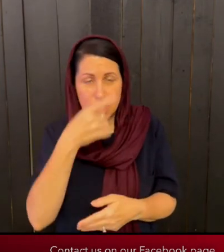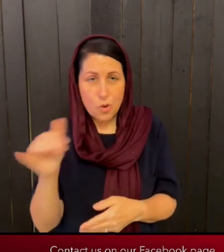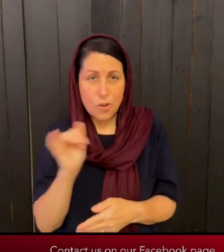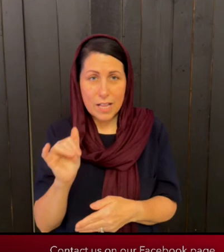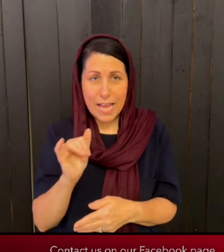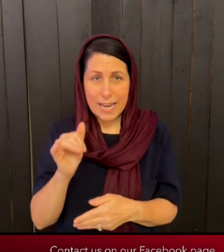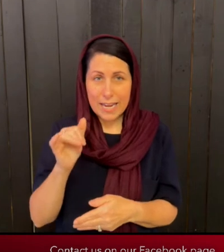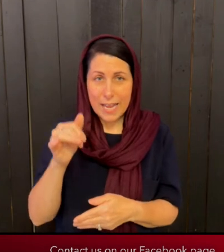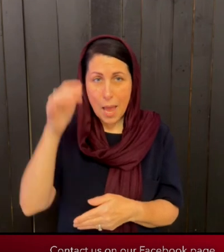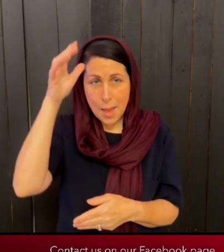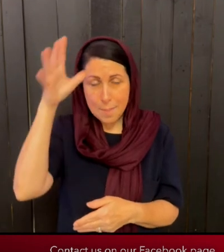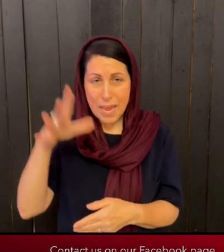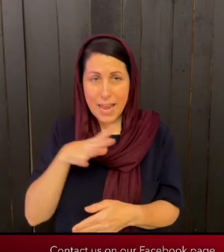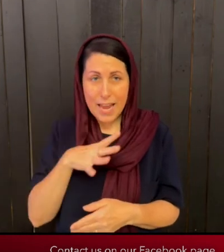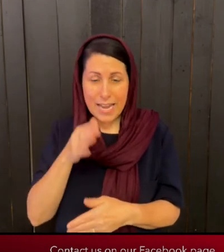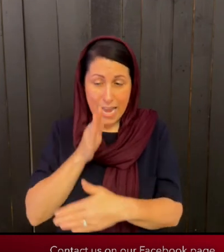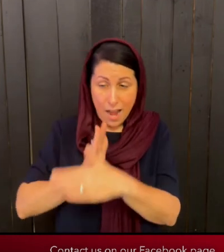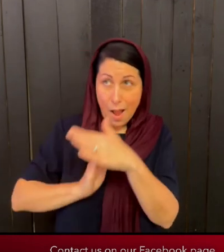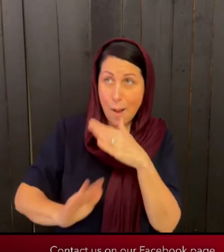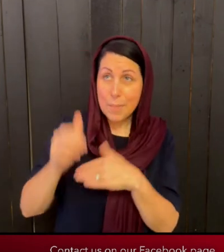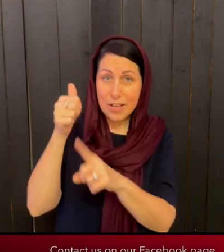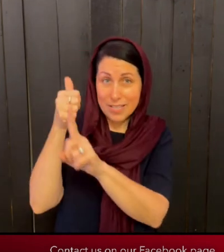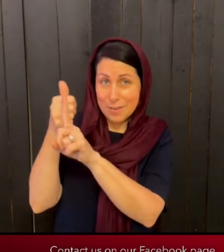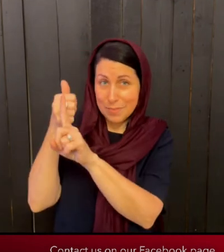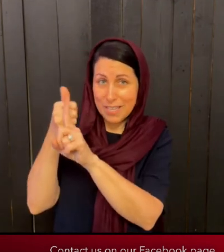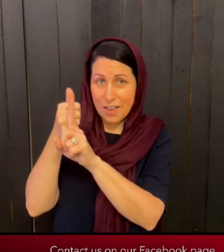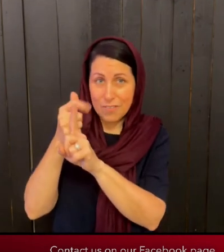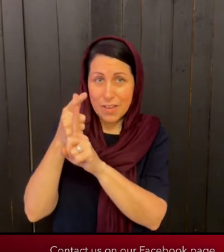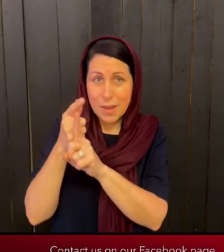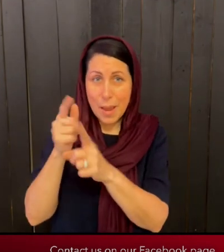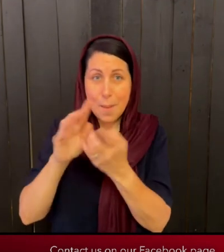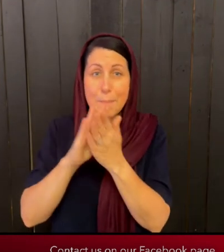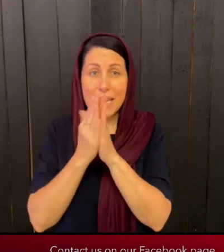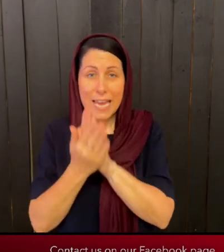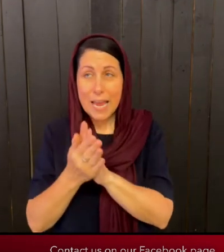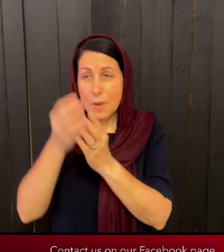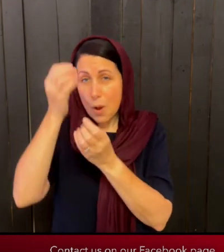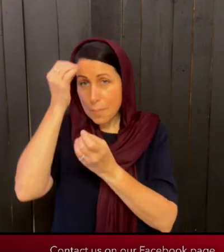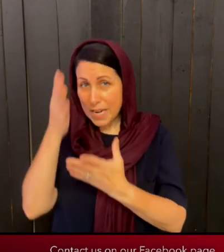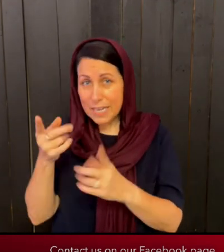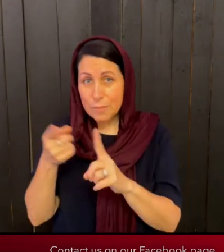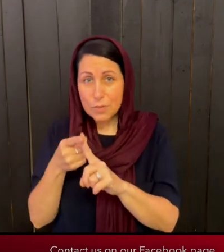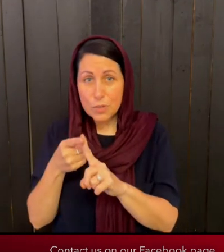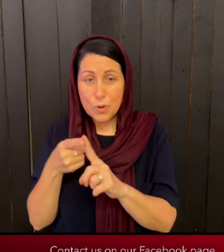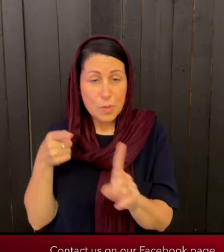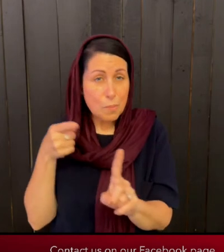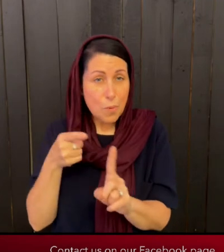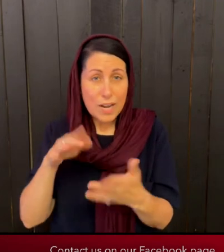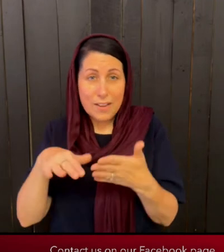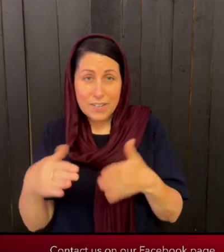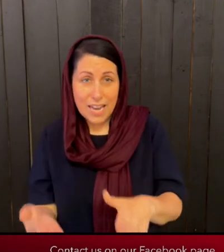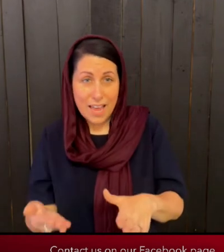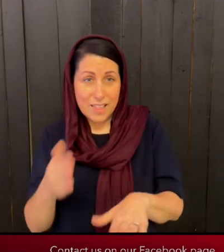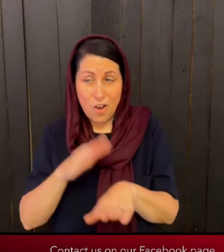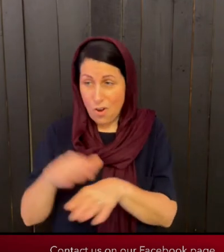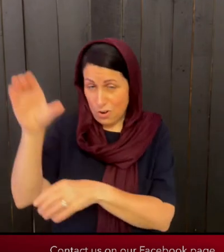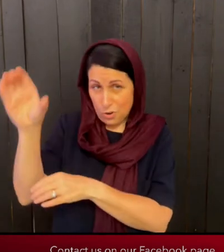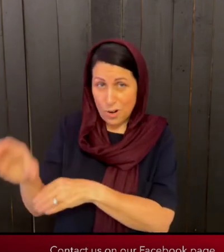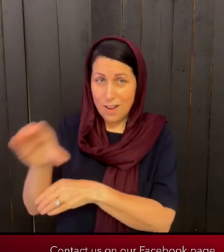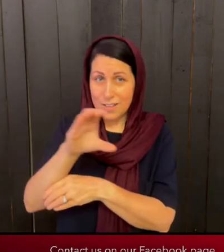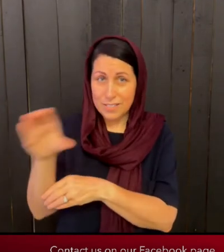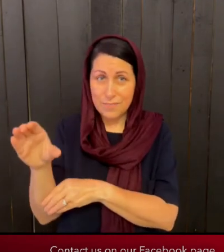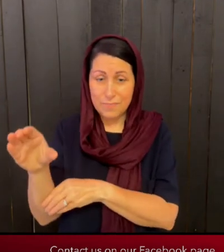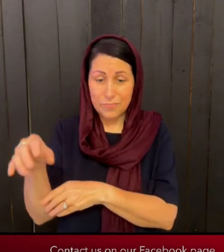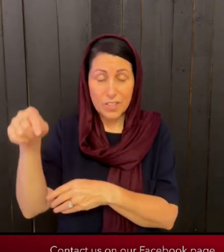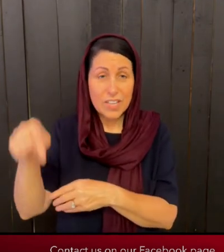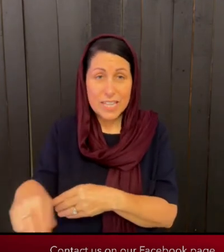humbled himself by becoming obedient to the point of death, even death on a cross. And for this